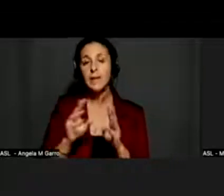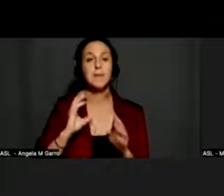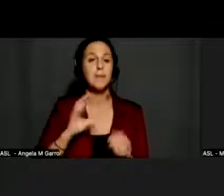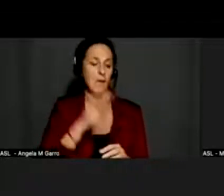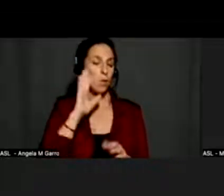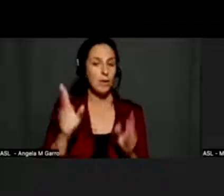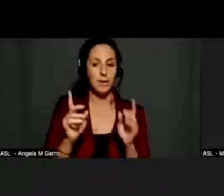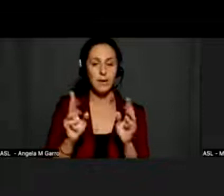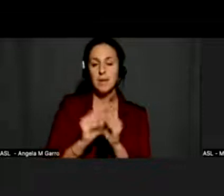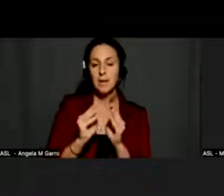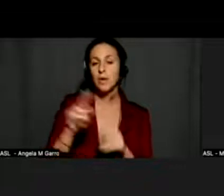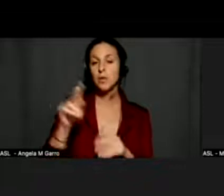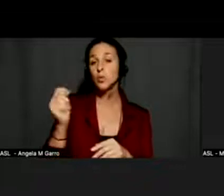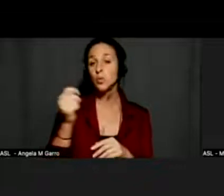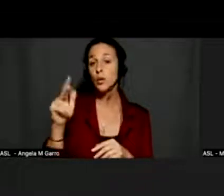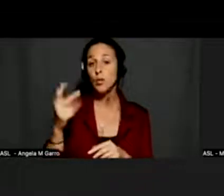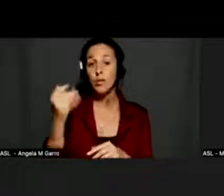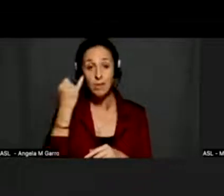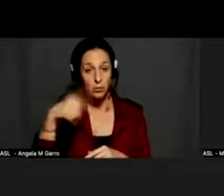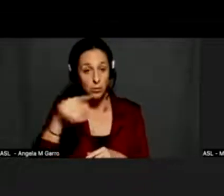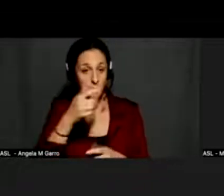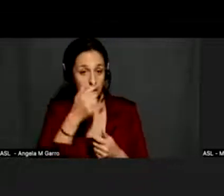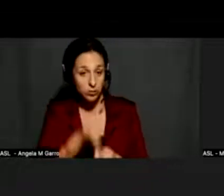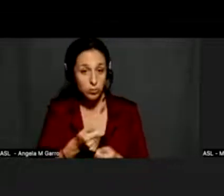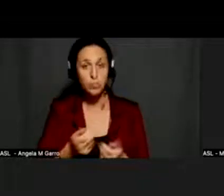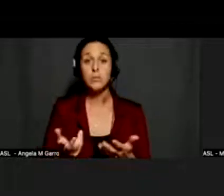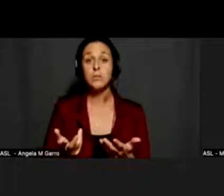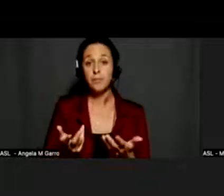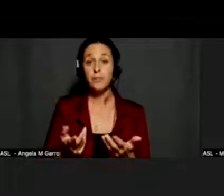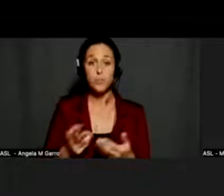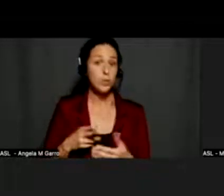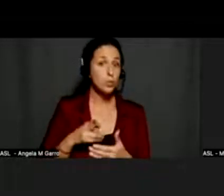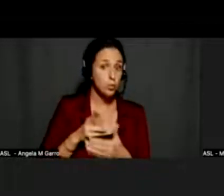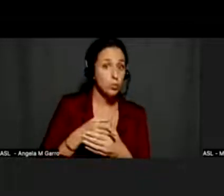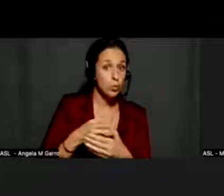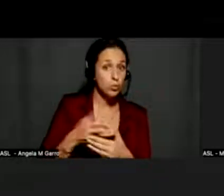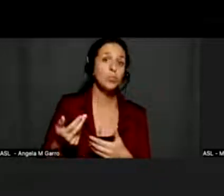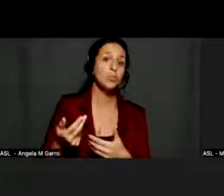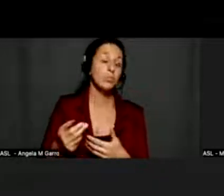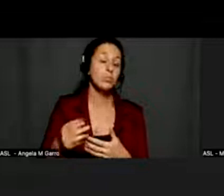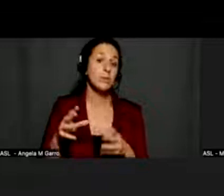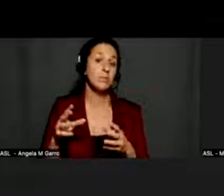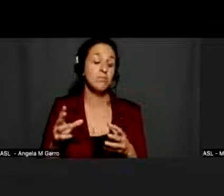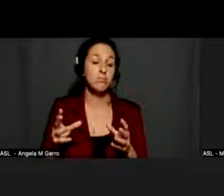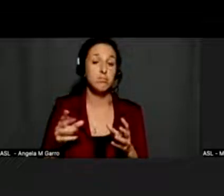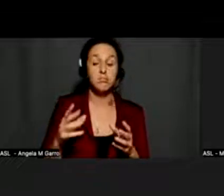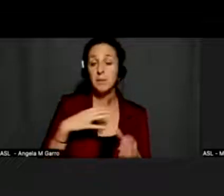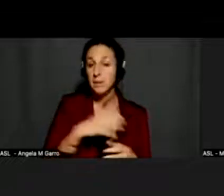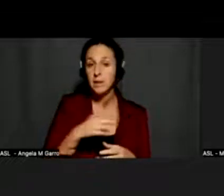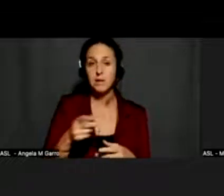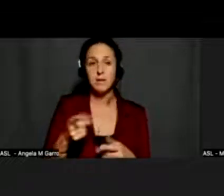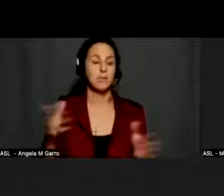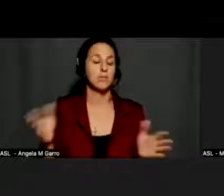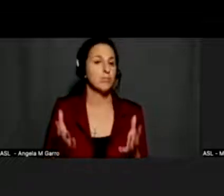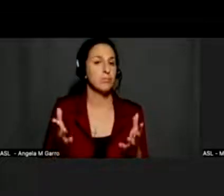3rd. If you are interested in joining the amazing committees that bring such good works and